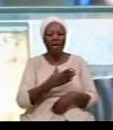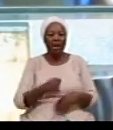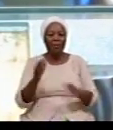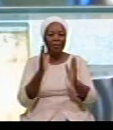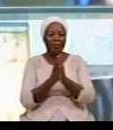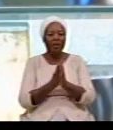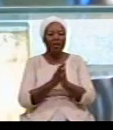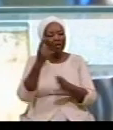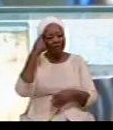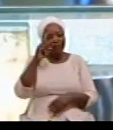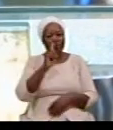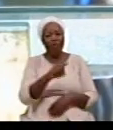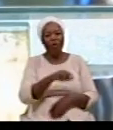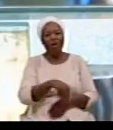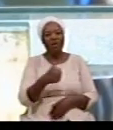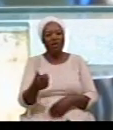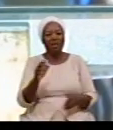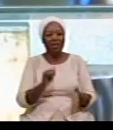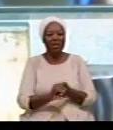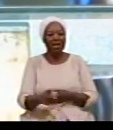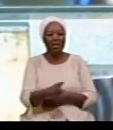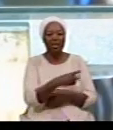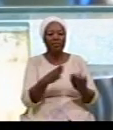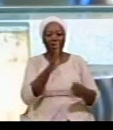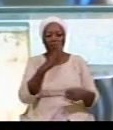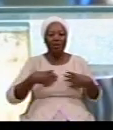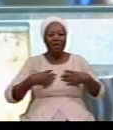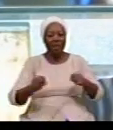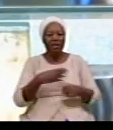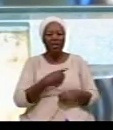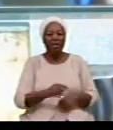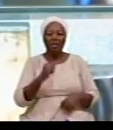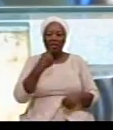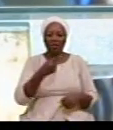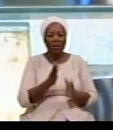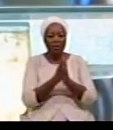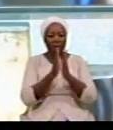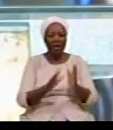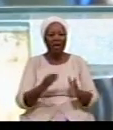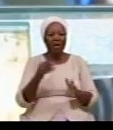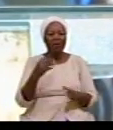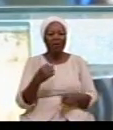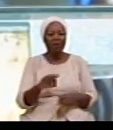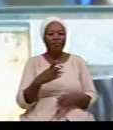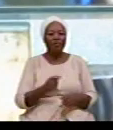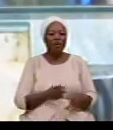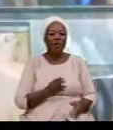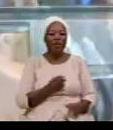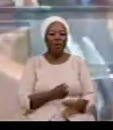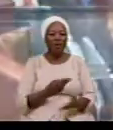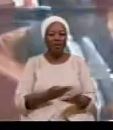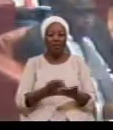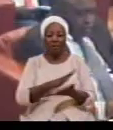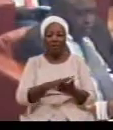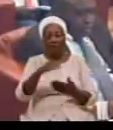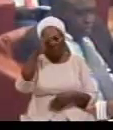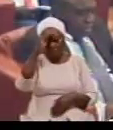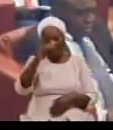for another that he may be healed. The effectual fervent prayer of a righteous man, tell